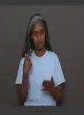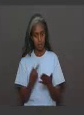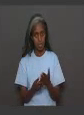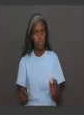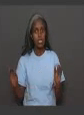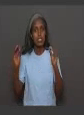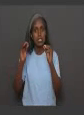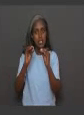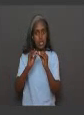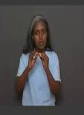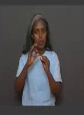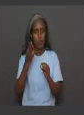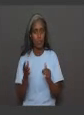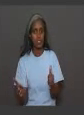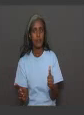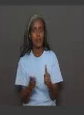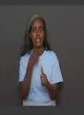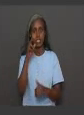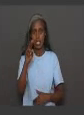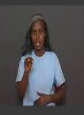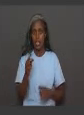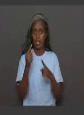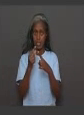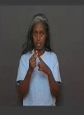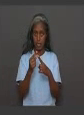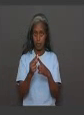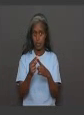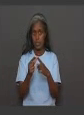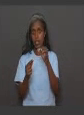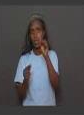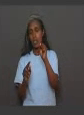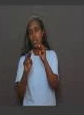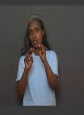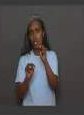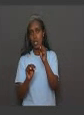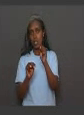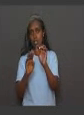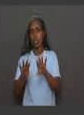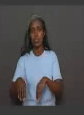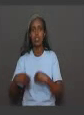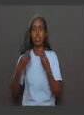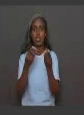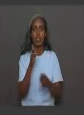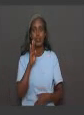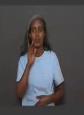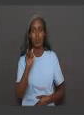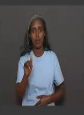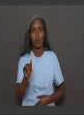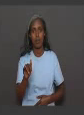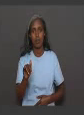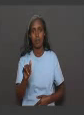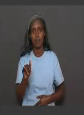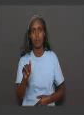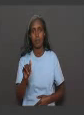Then the sum of the first n terms, Sn, is